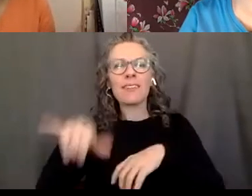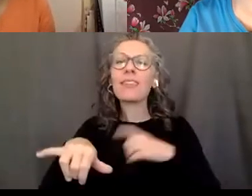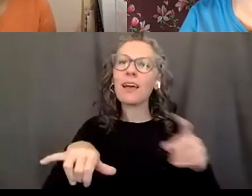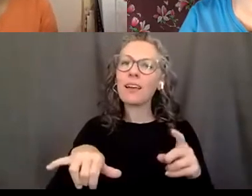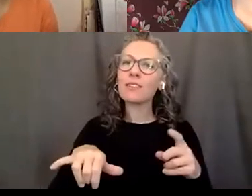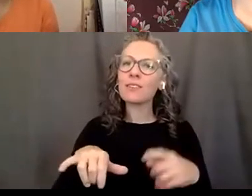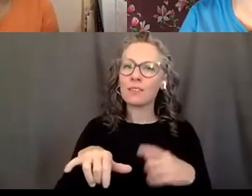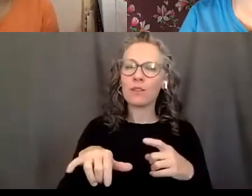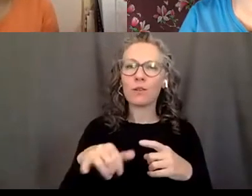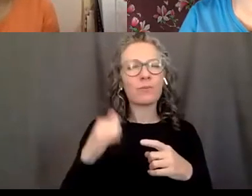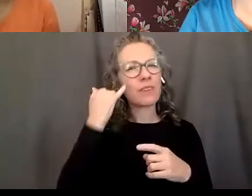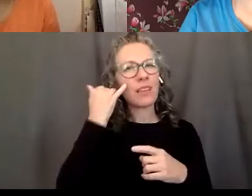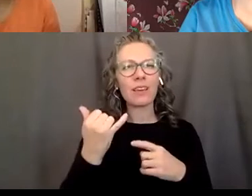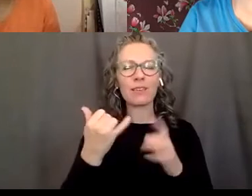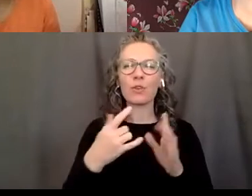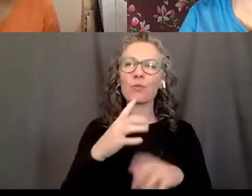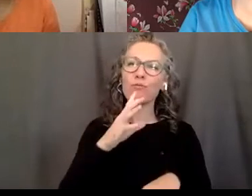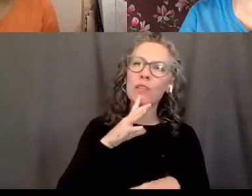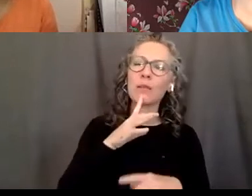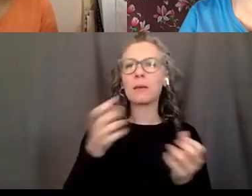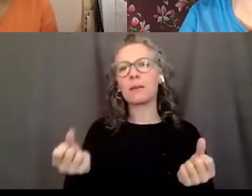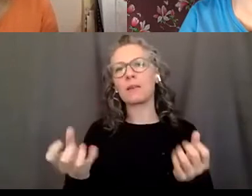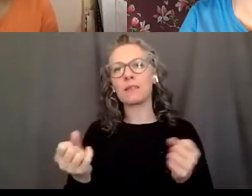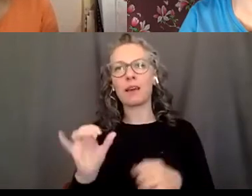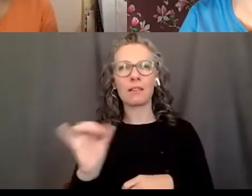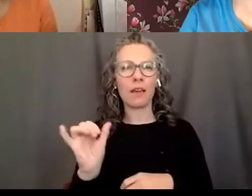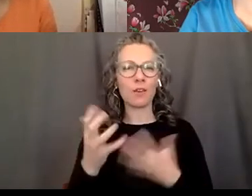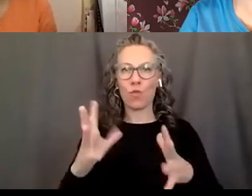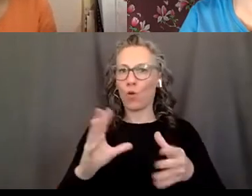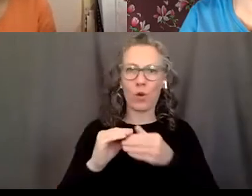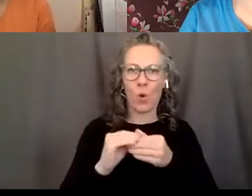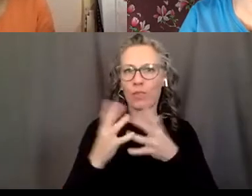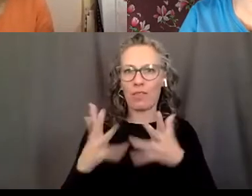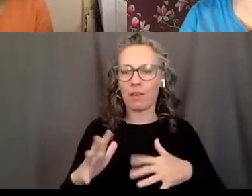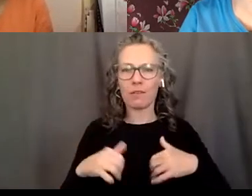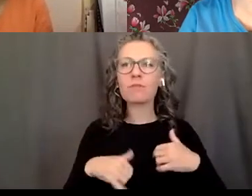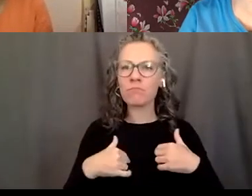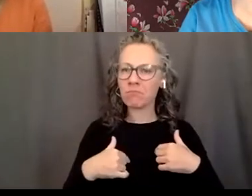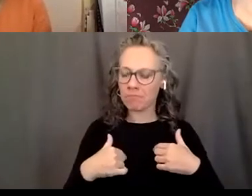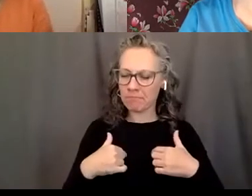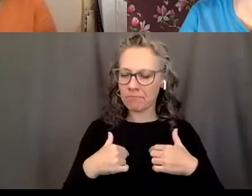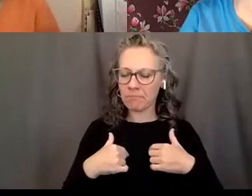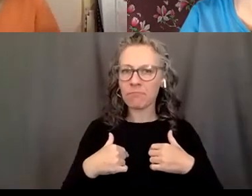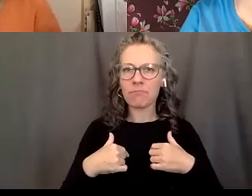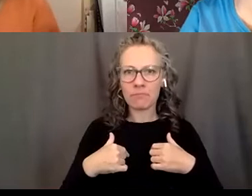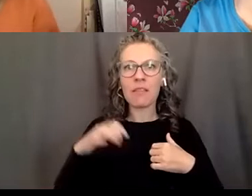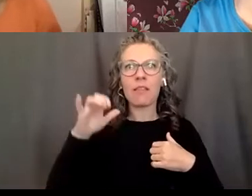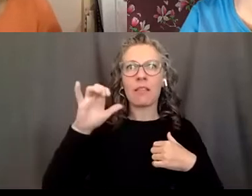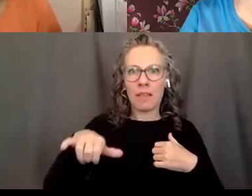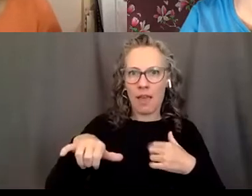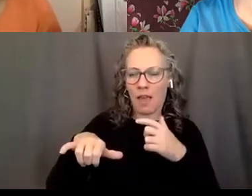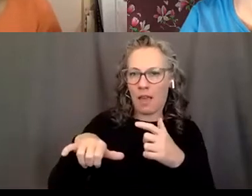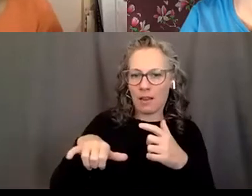it as if you're owning it already, or you have it already, or you're experiencing it already, whatever it is, then you're actually calling that in rather than